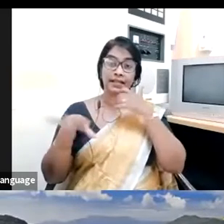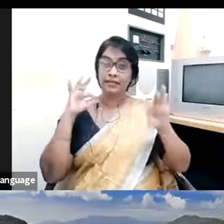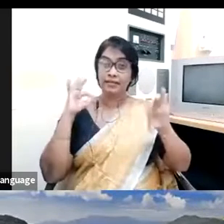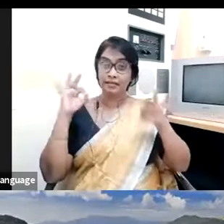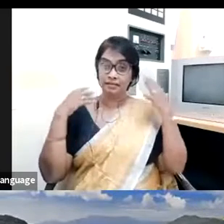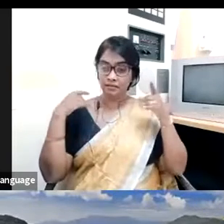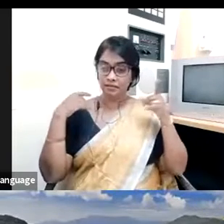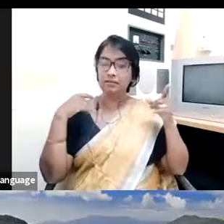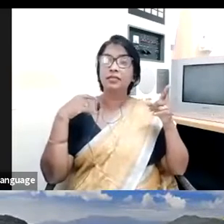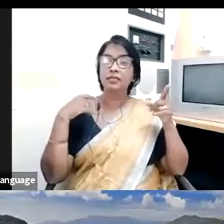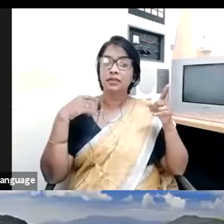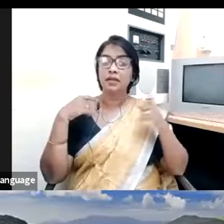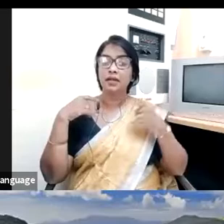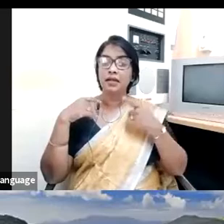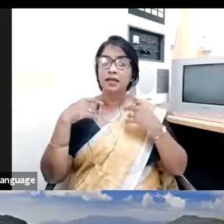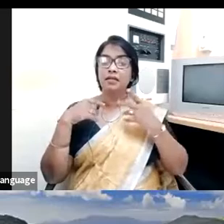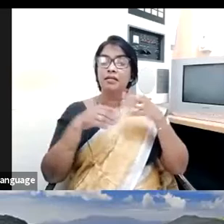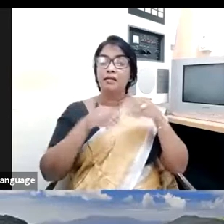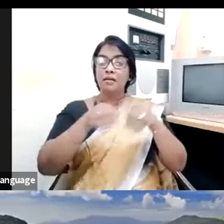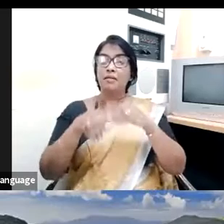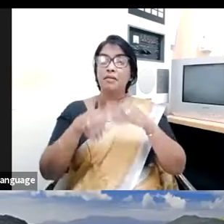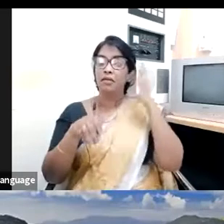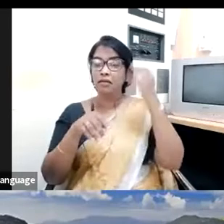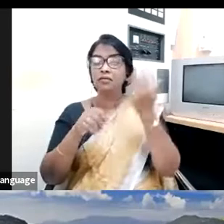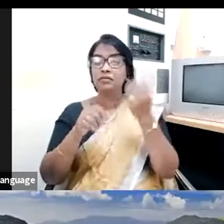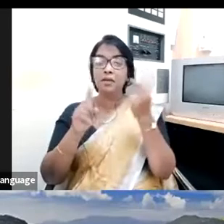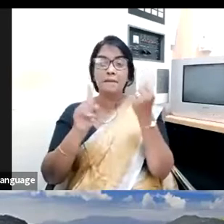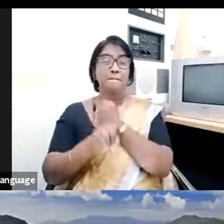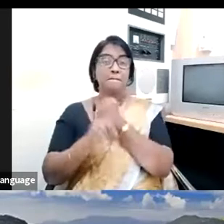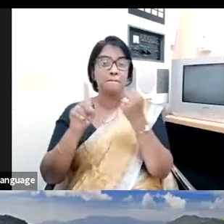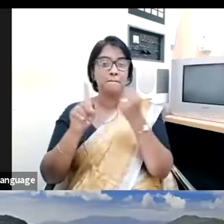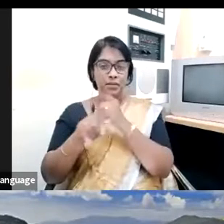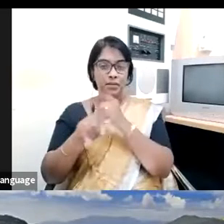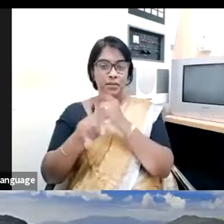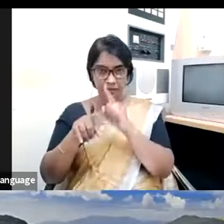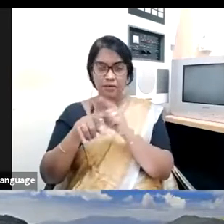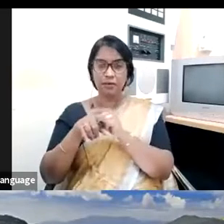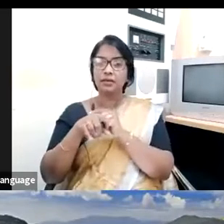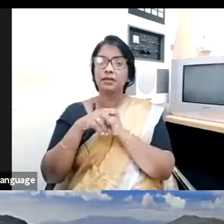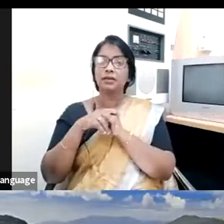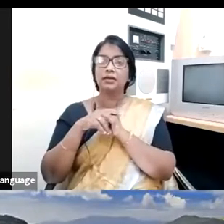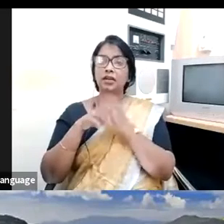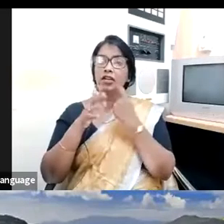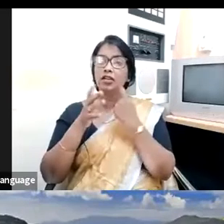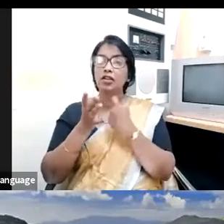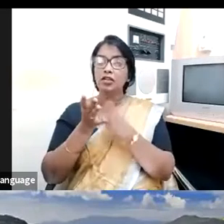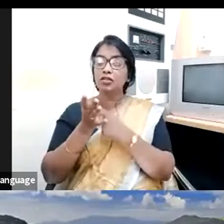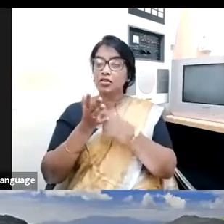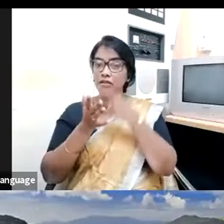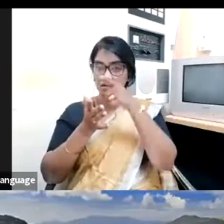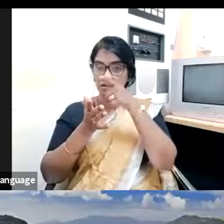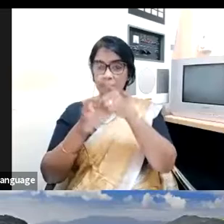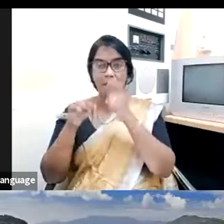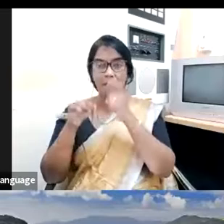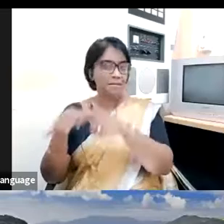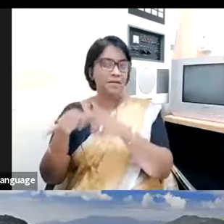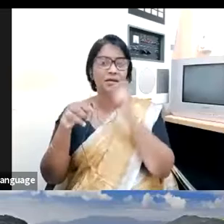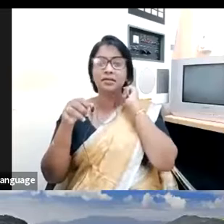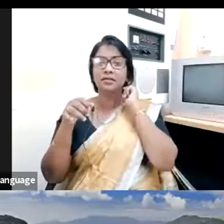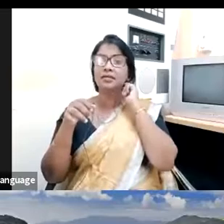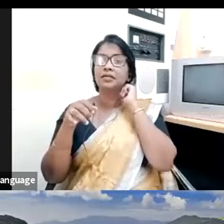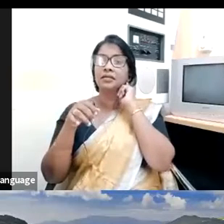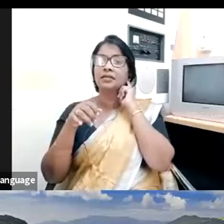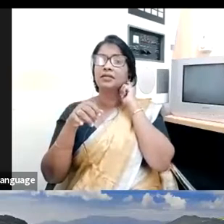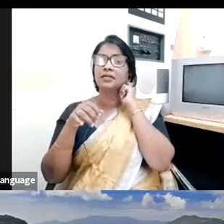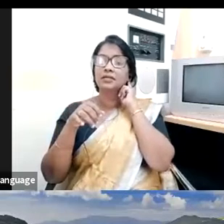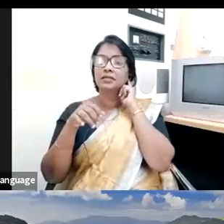environmentalists, how do we manage that aspect? Roshan, question for you. Yes, actually, this is a